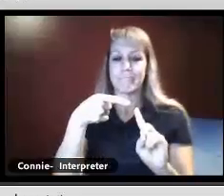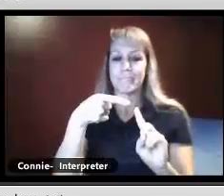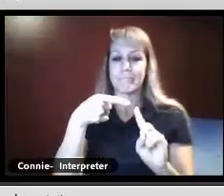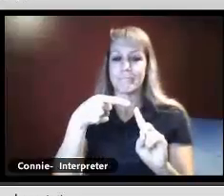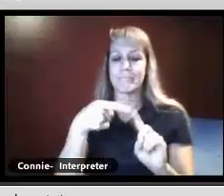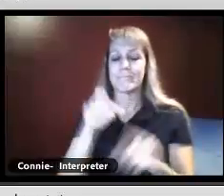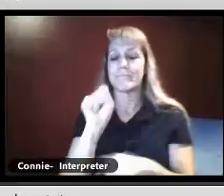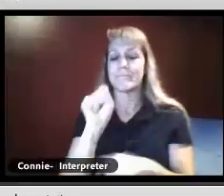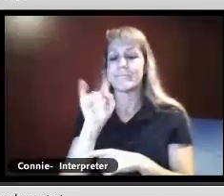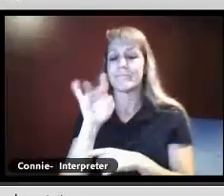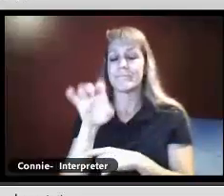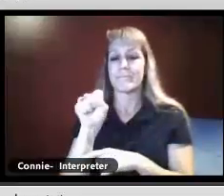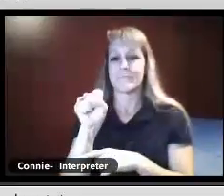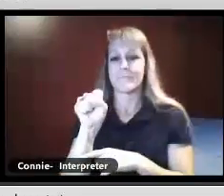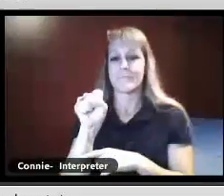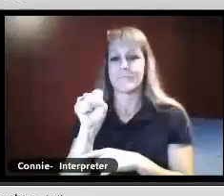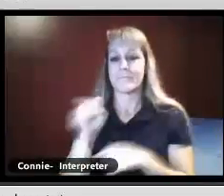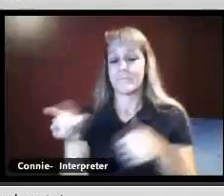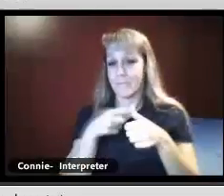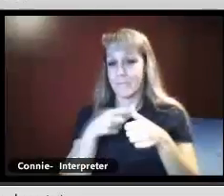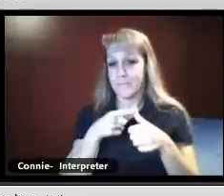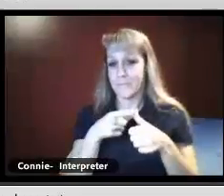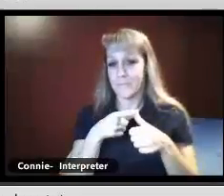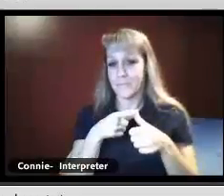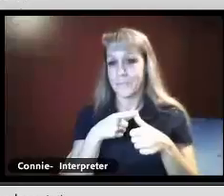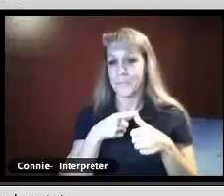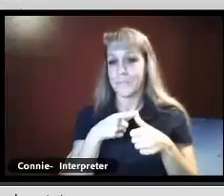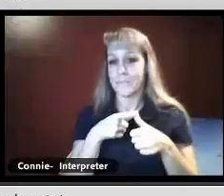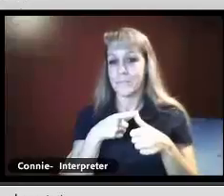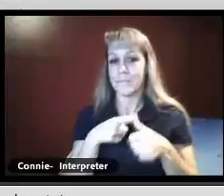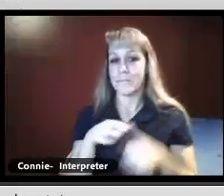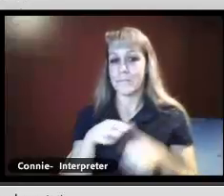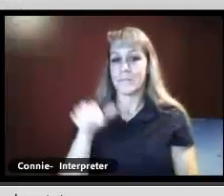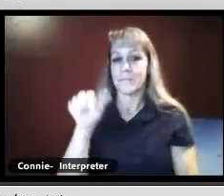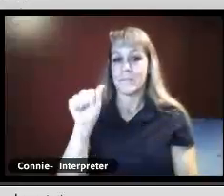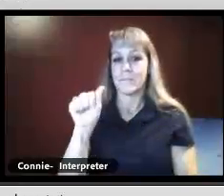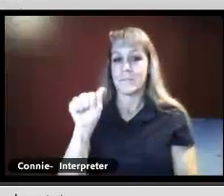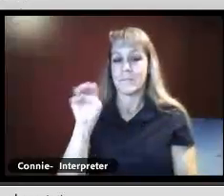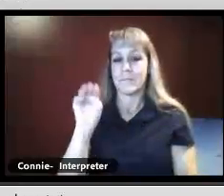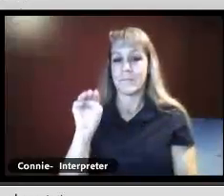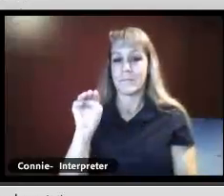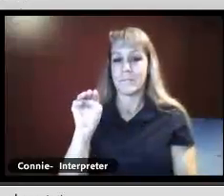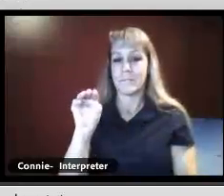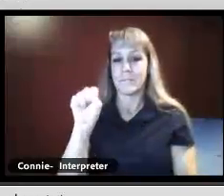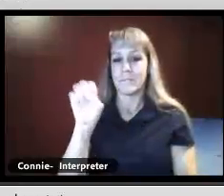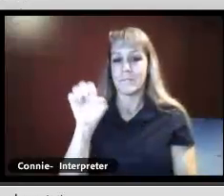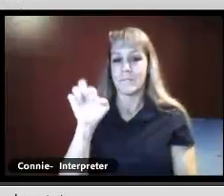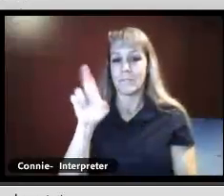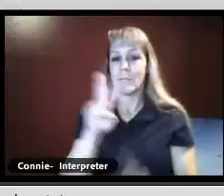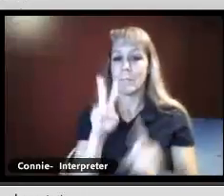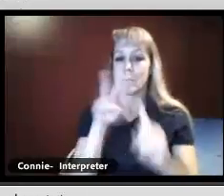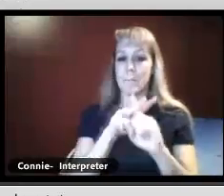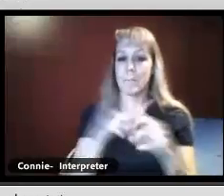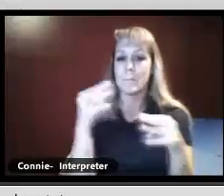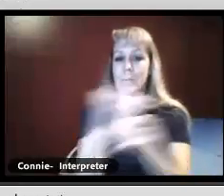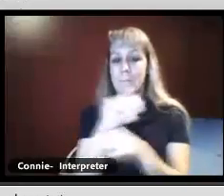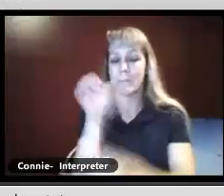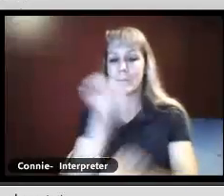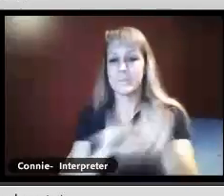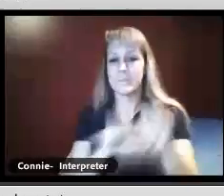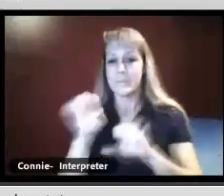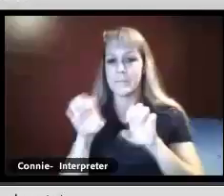sites. And the first one is the acronym AMSR, Applied Math and Science Education